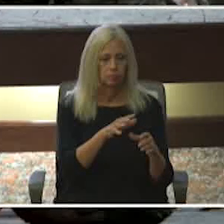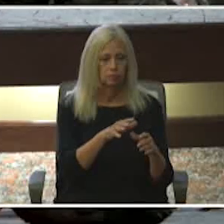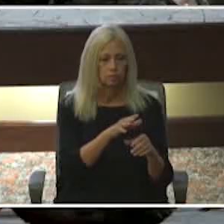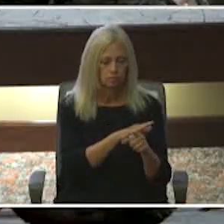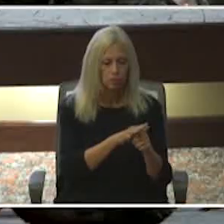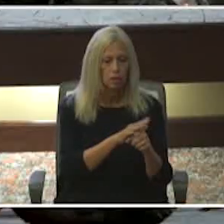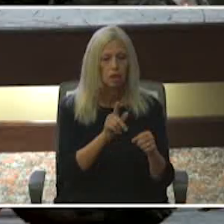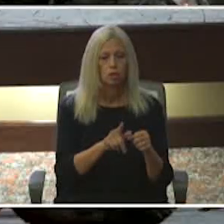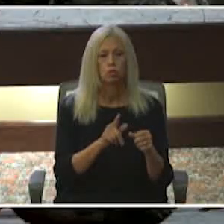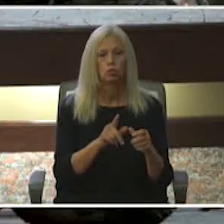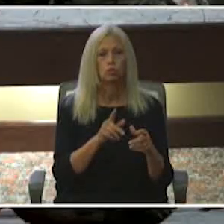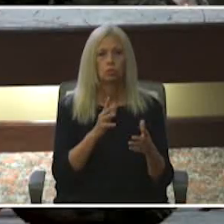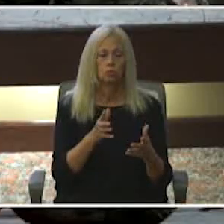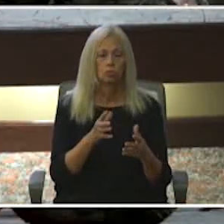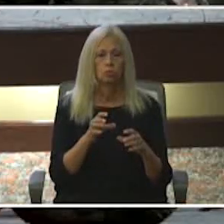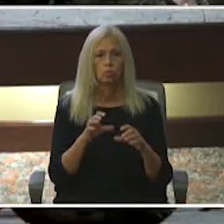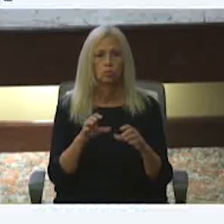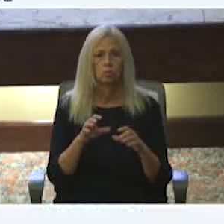public performances.